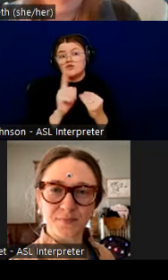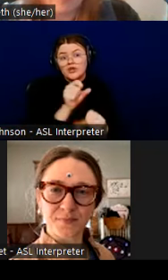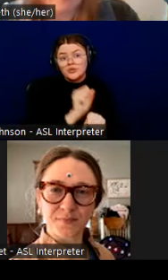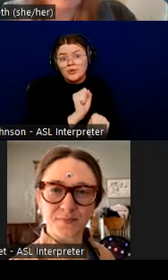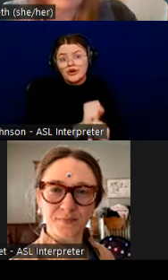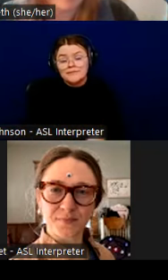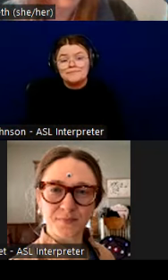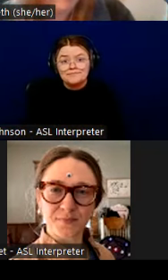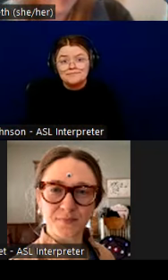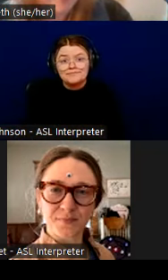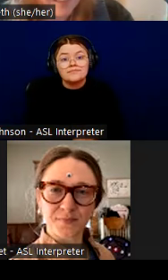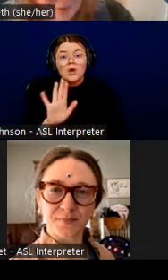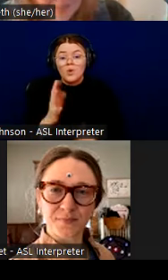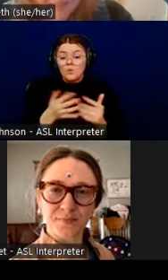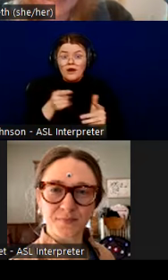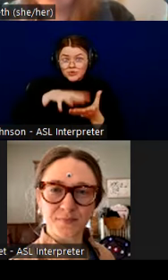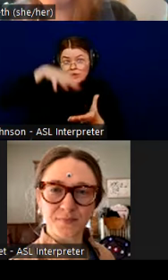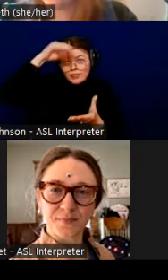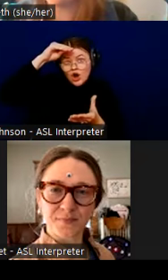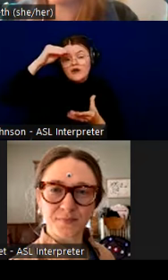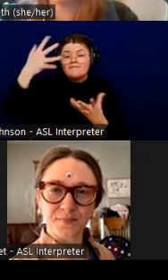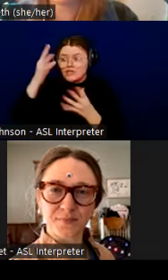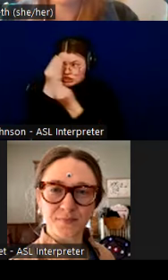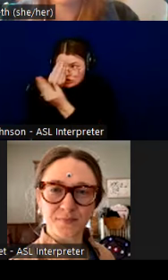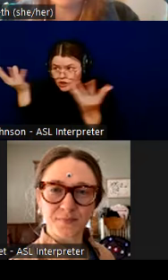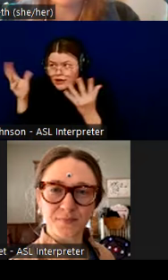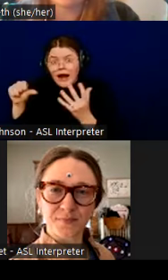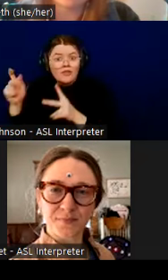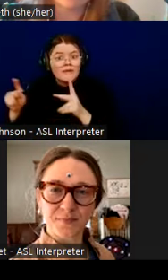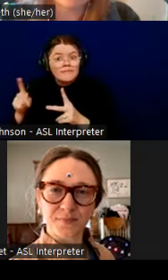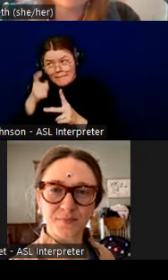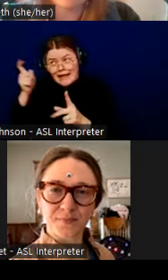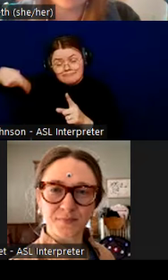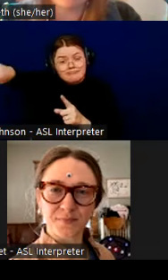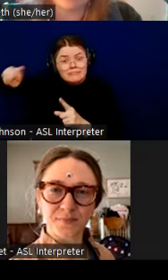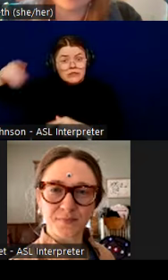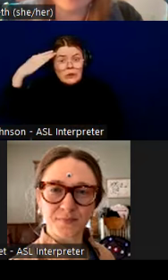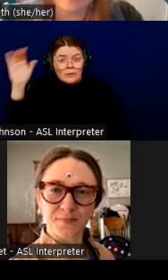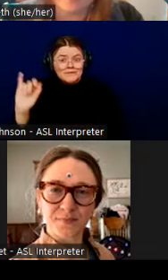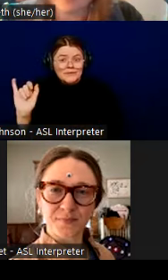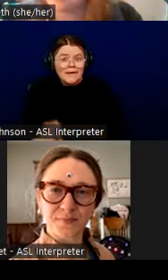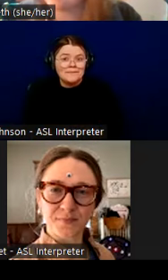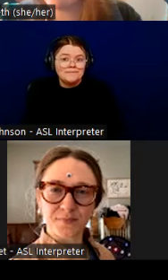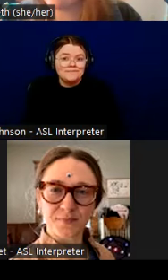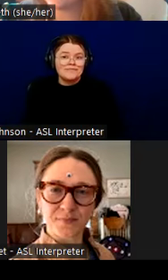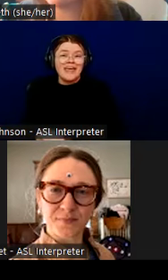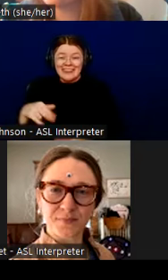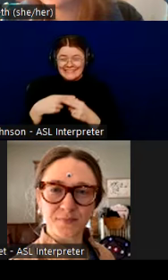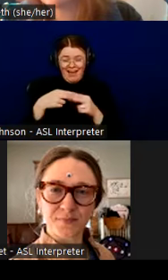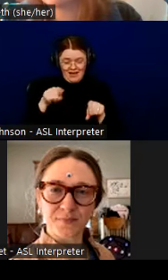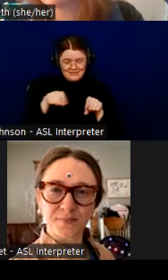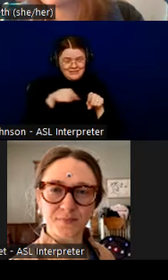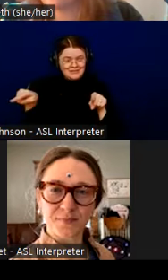with others because others need to know it. Um, Another link that I am going to include in these slides is